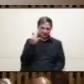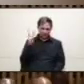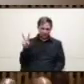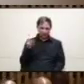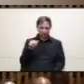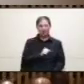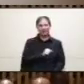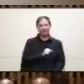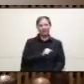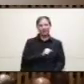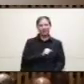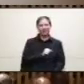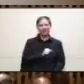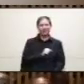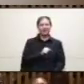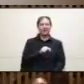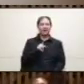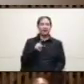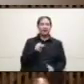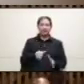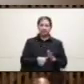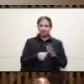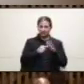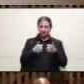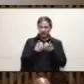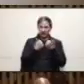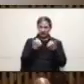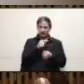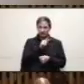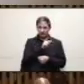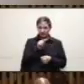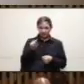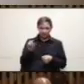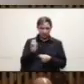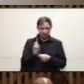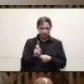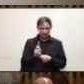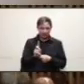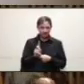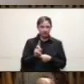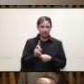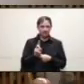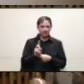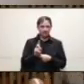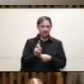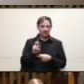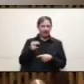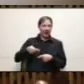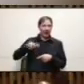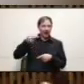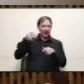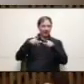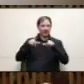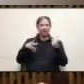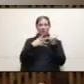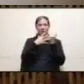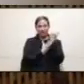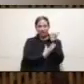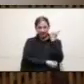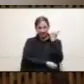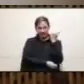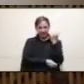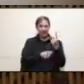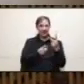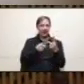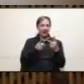Honorable Chair, the key challenges in Zwaling is the high level of poverty and high